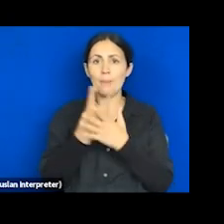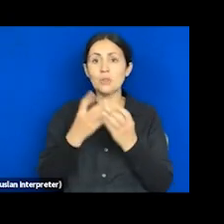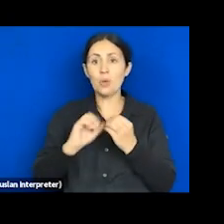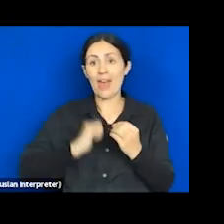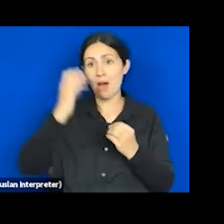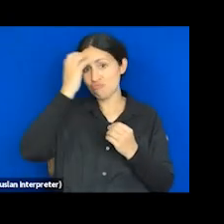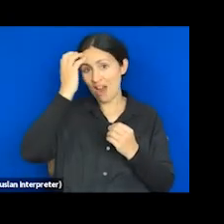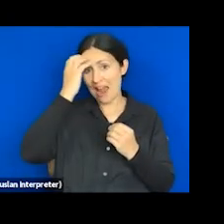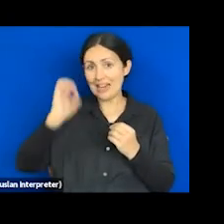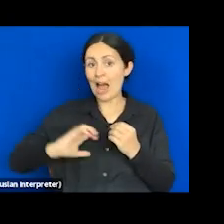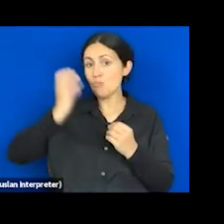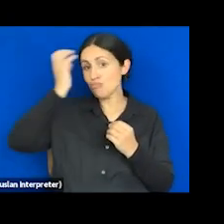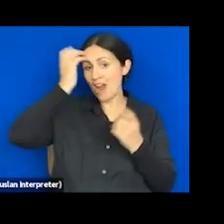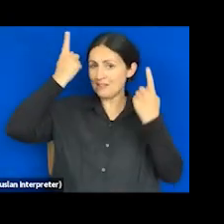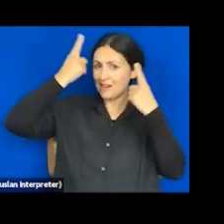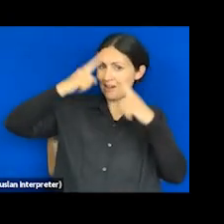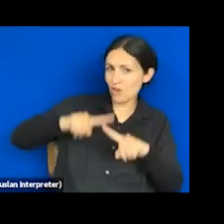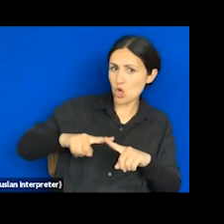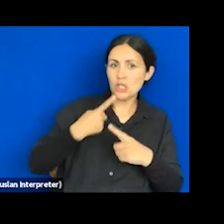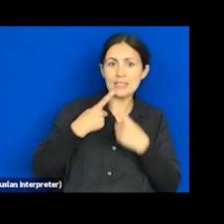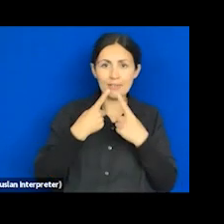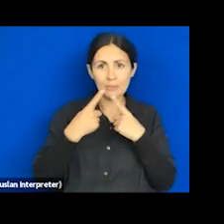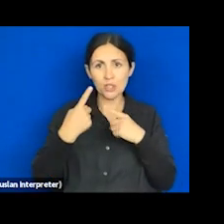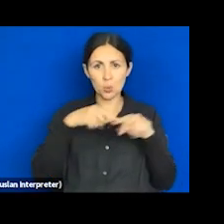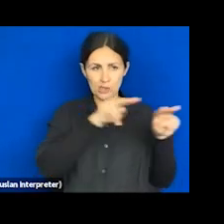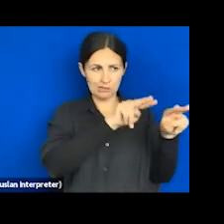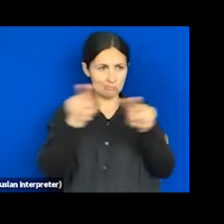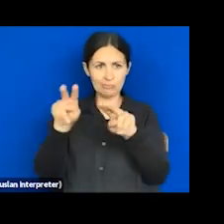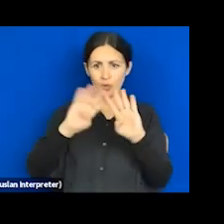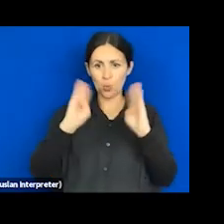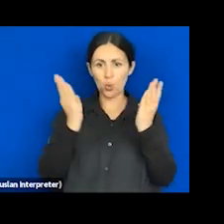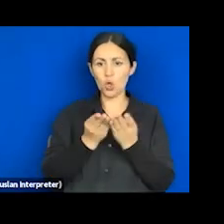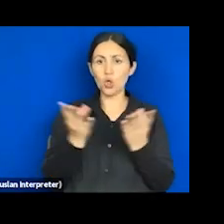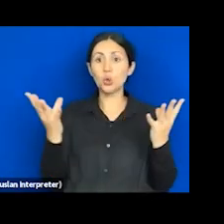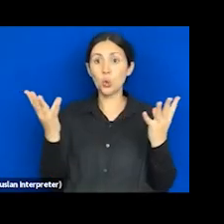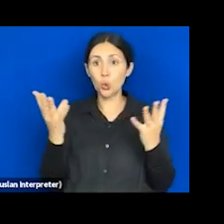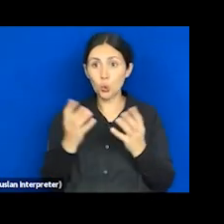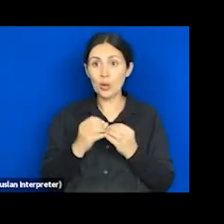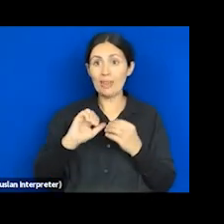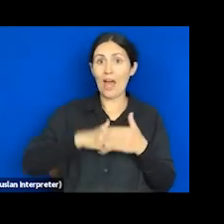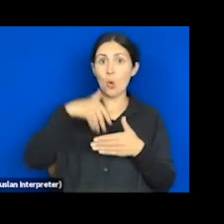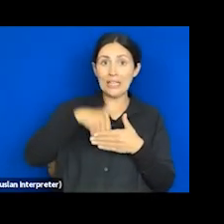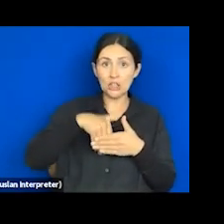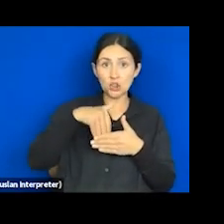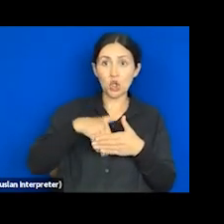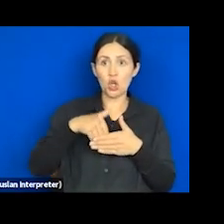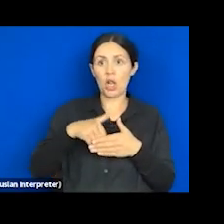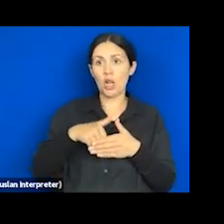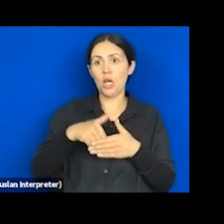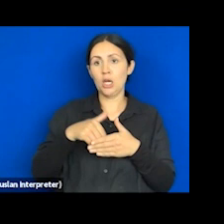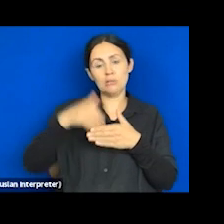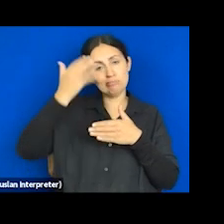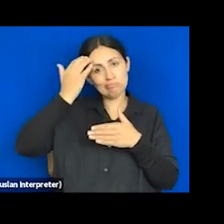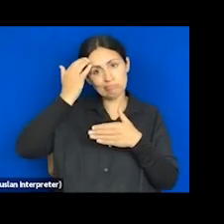machines, experiencing the world in a way that's dominated by our internal models, experiencing the